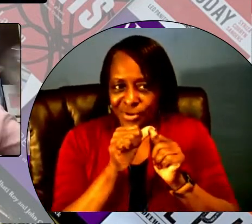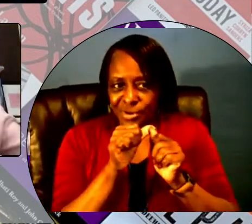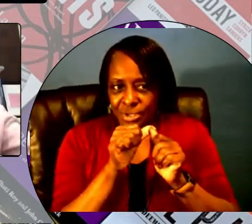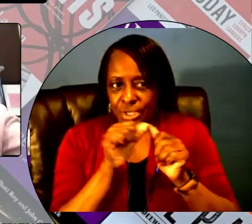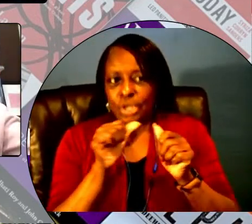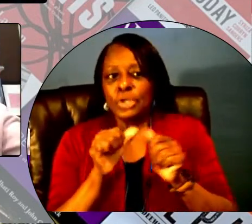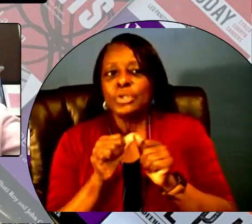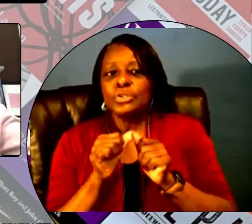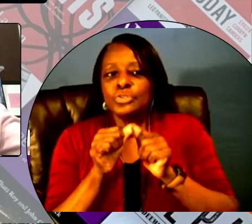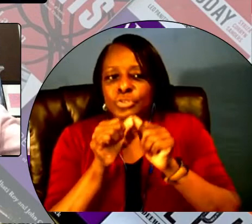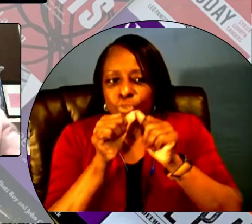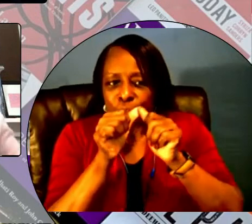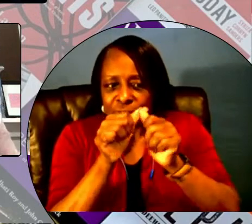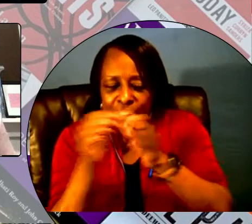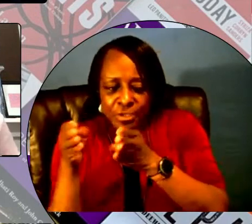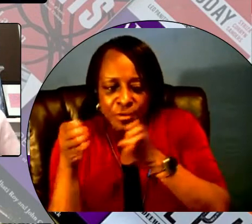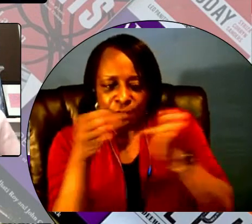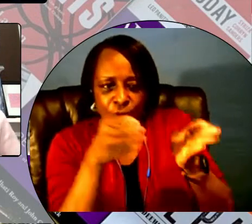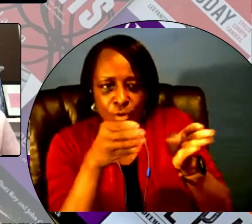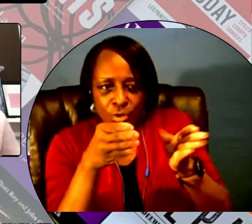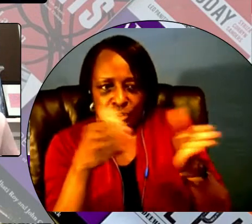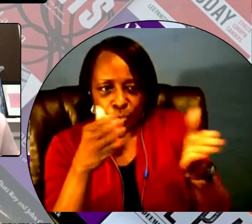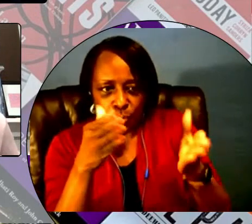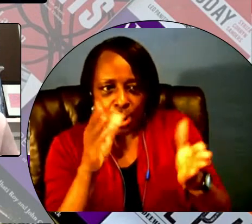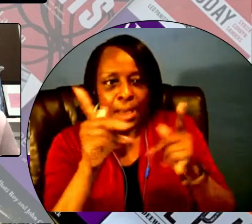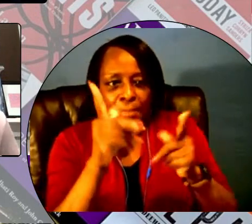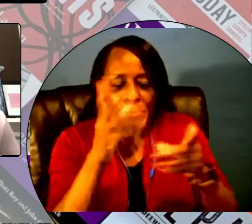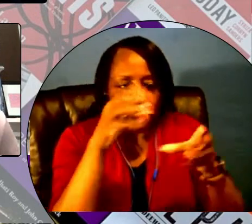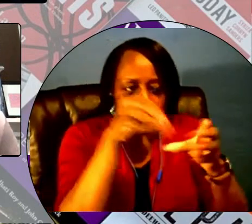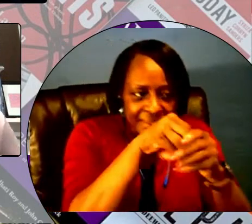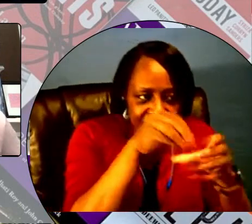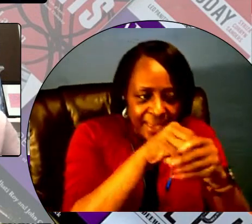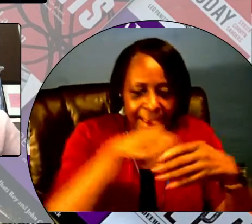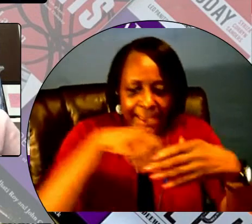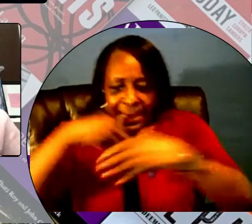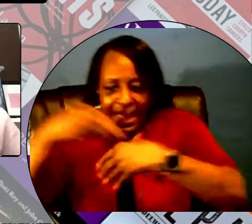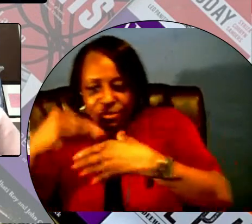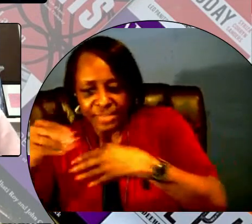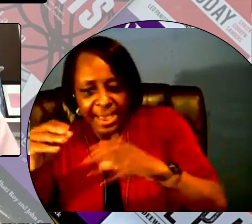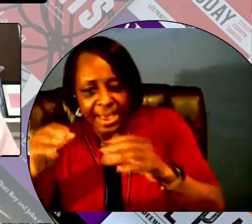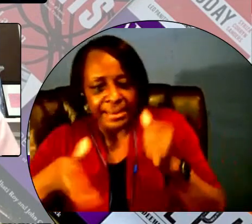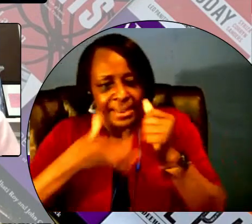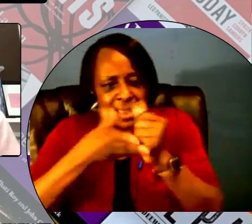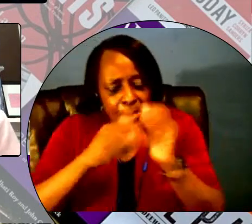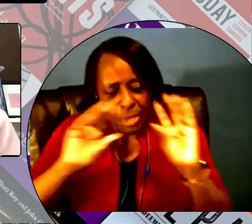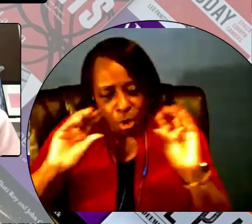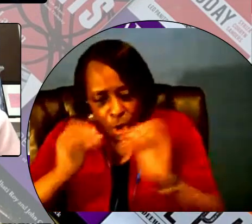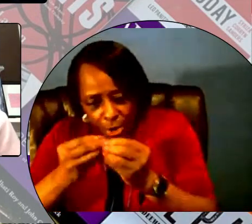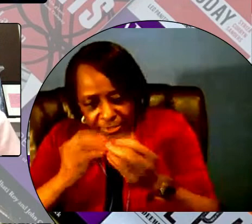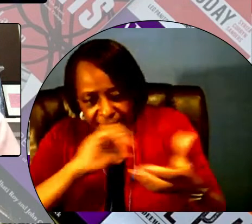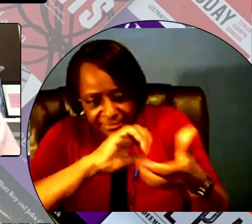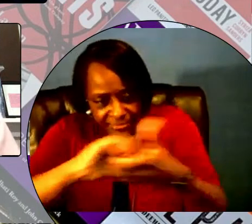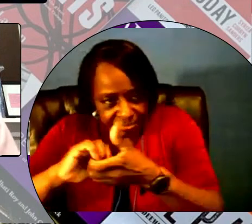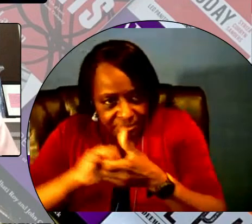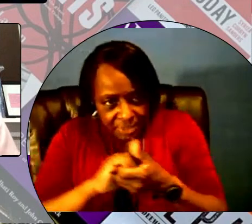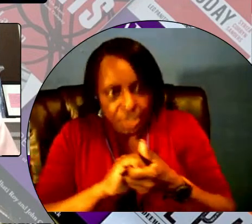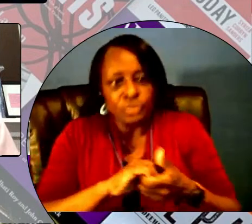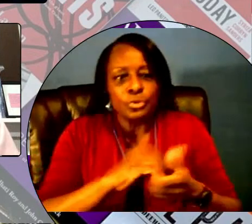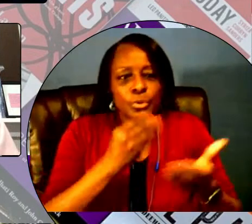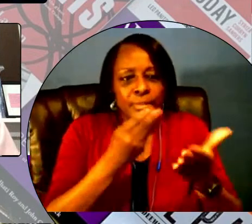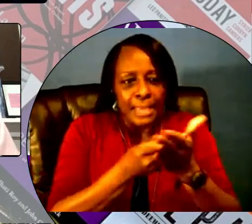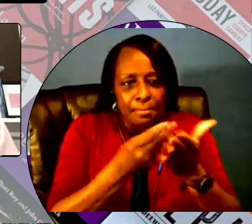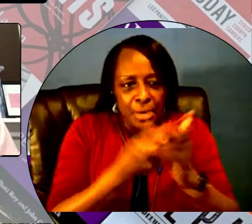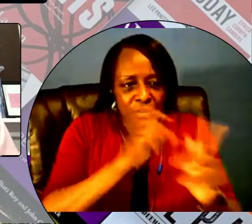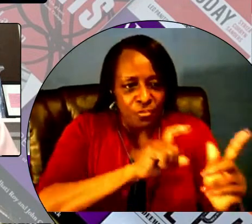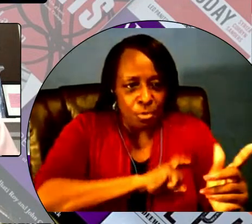continue to put and focus our attention on inside-outside organizing strategies in all of our organizing and our organizing to defund the police.